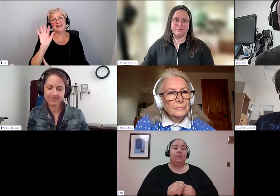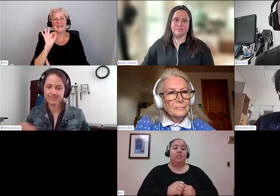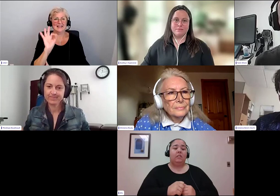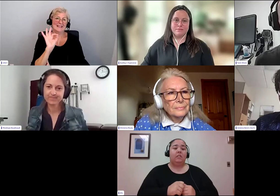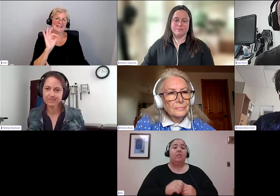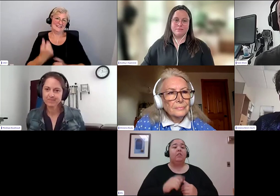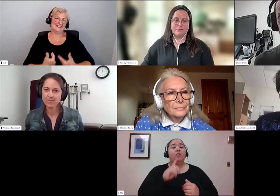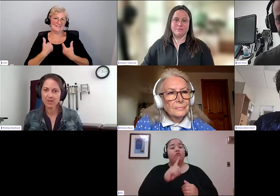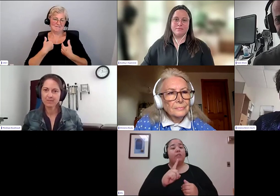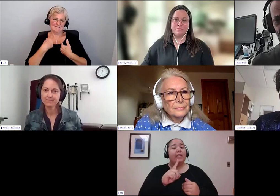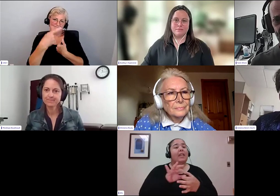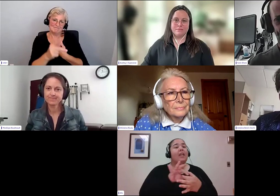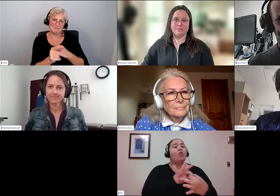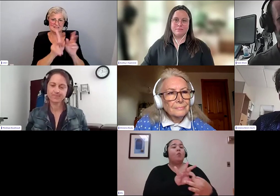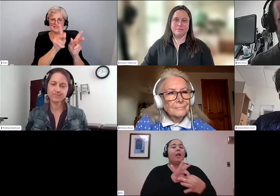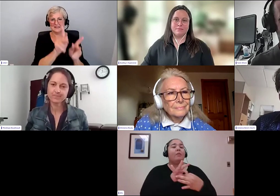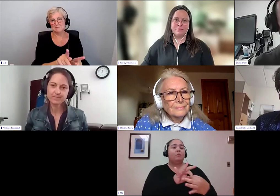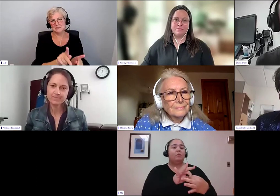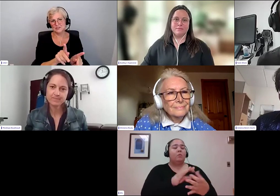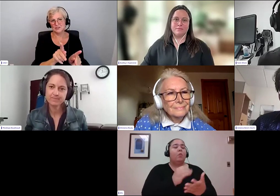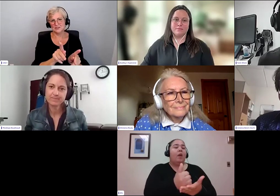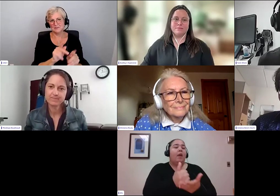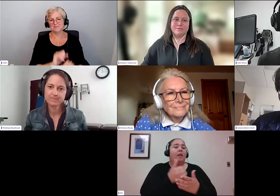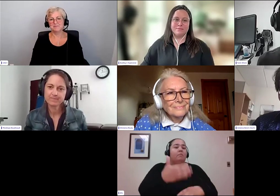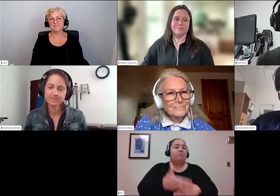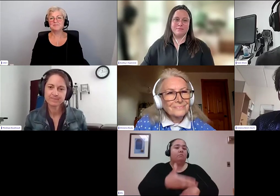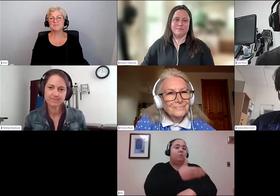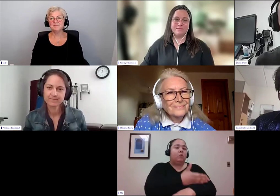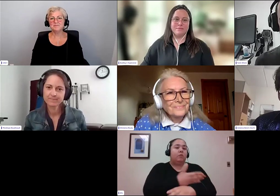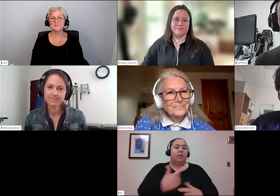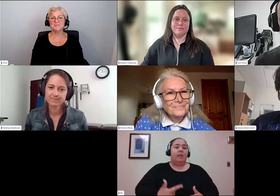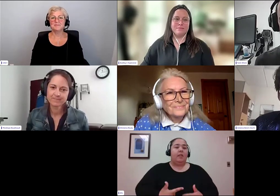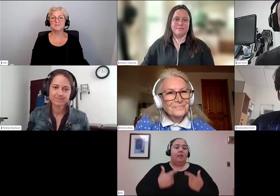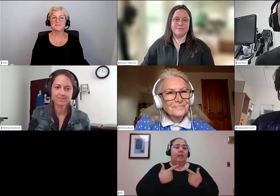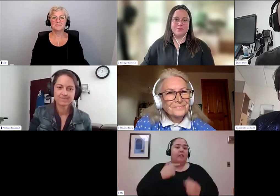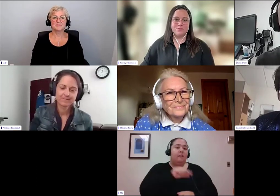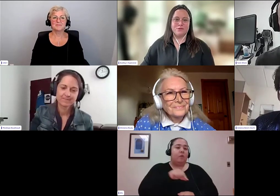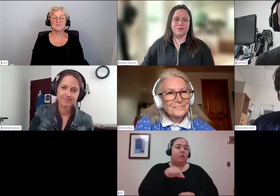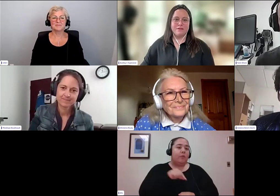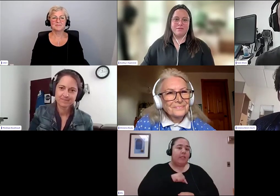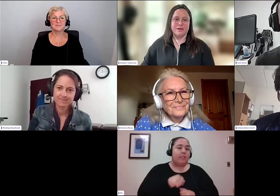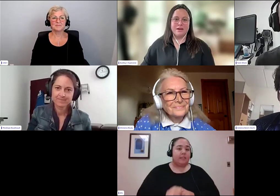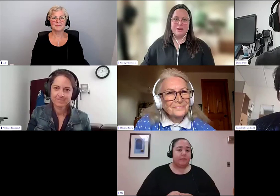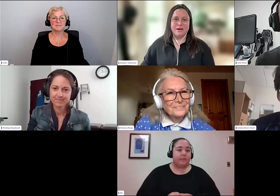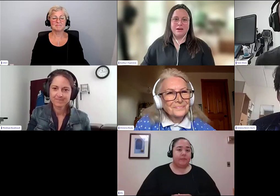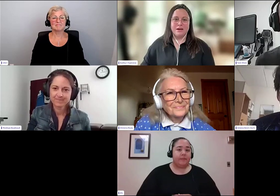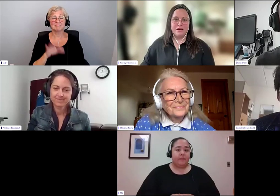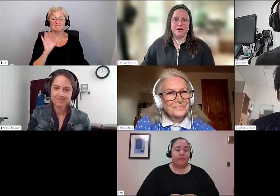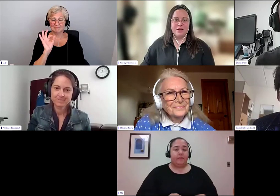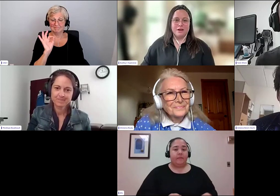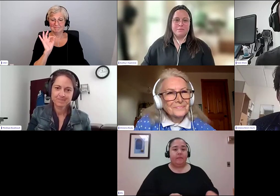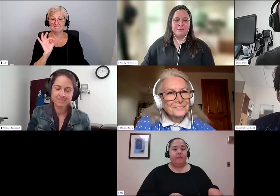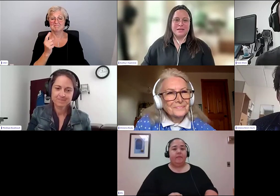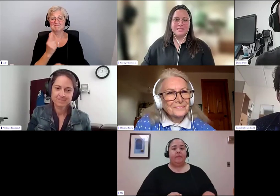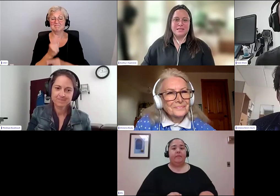collaborative to improve the life quality of the individual, or the quality of life of the